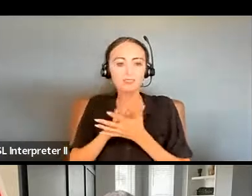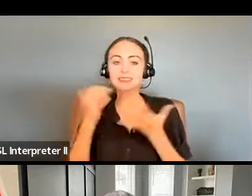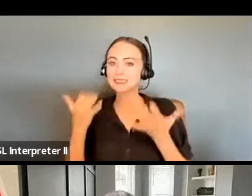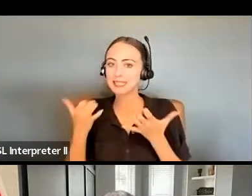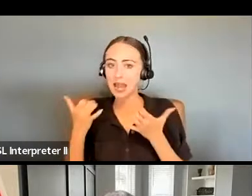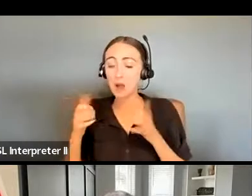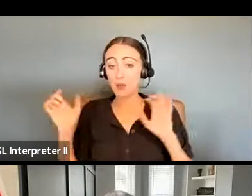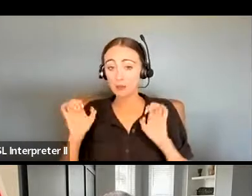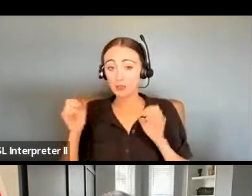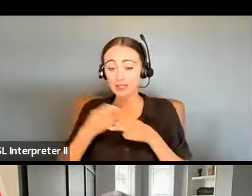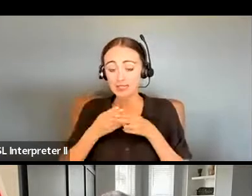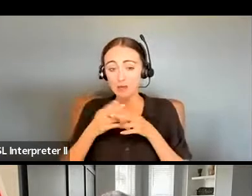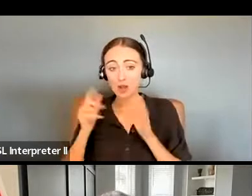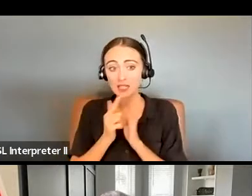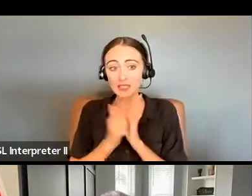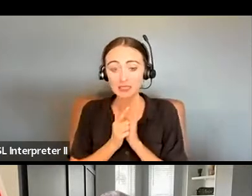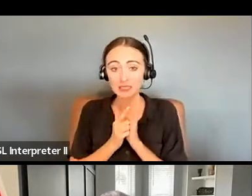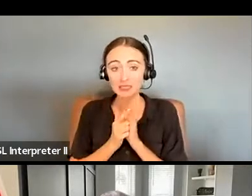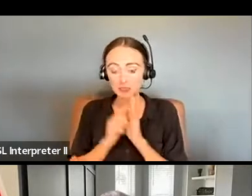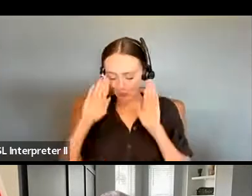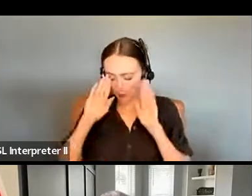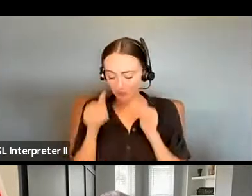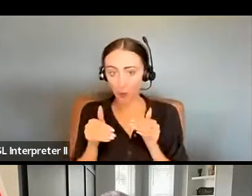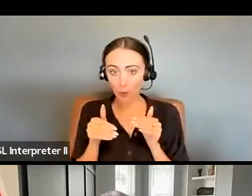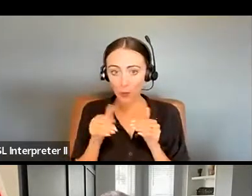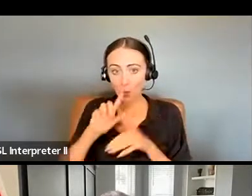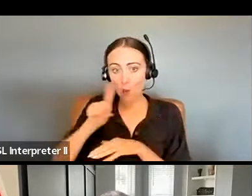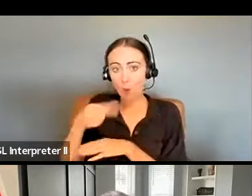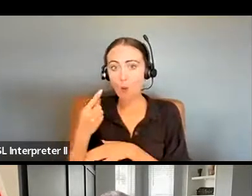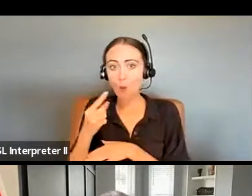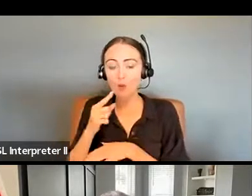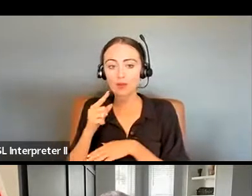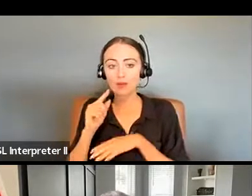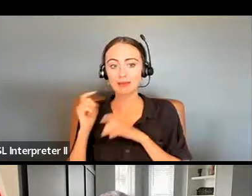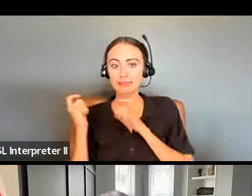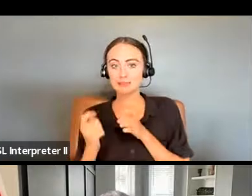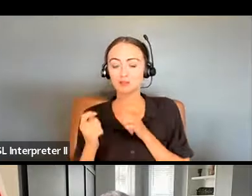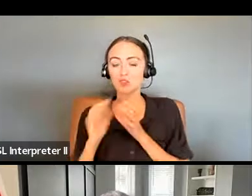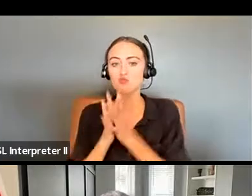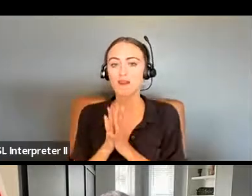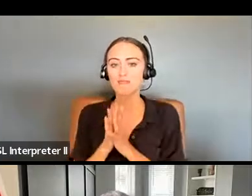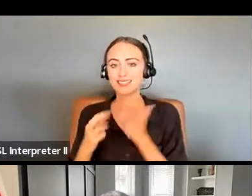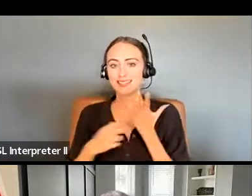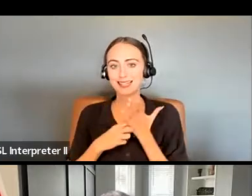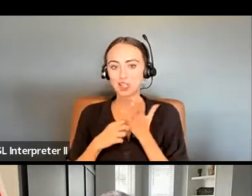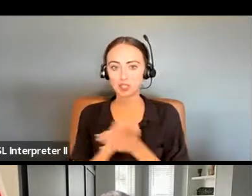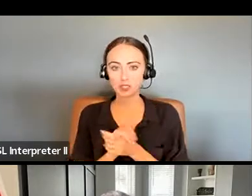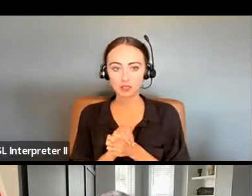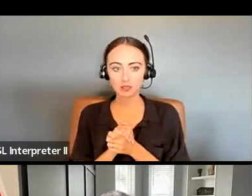temporary legislation here are very narrowly tailored to only give the department the power to issue traffic citations.